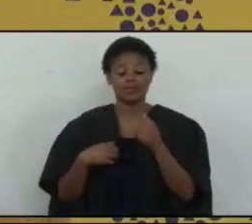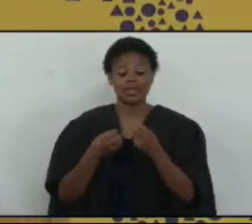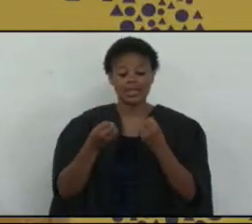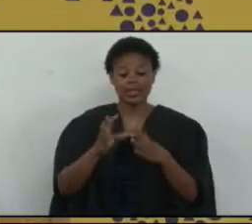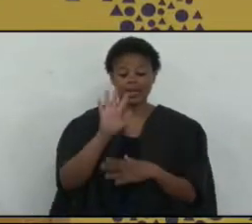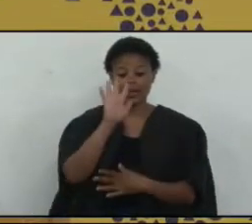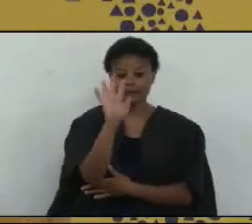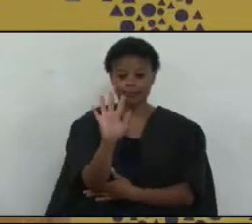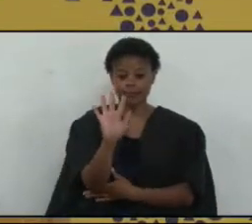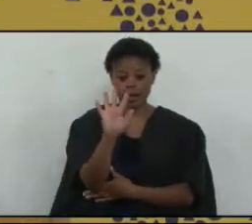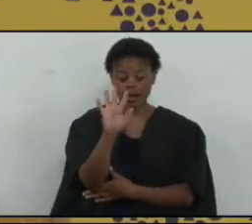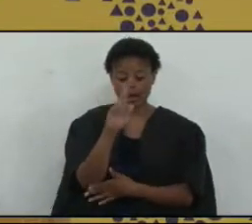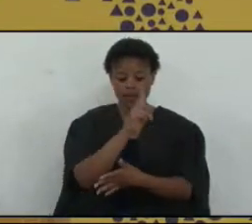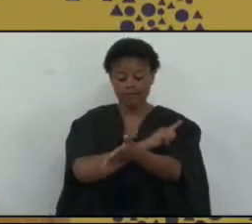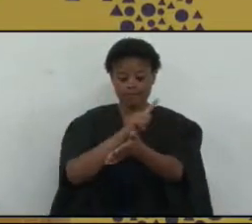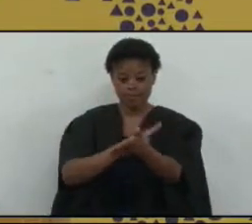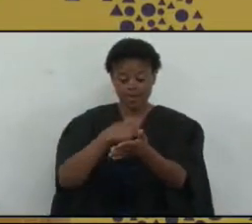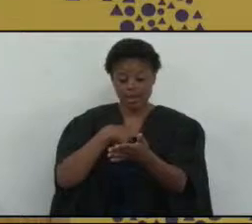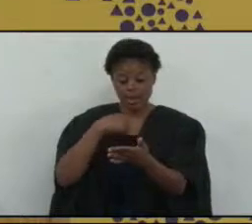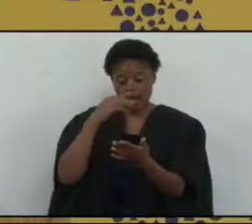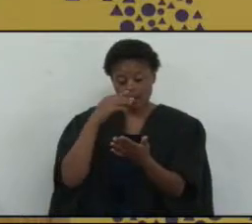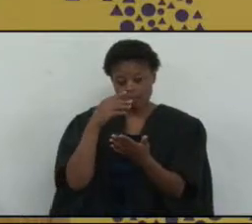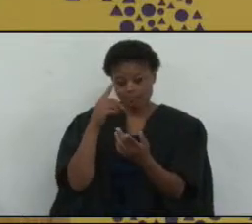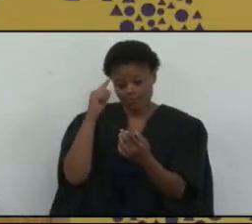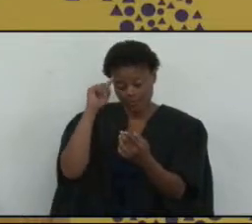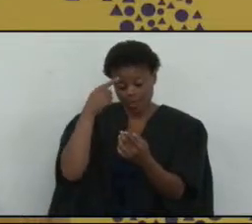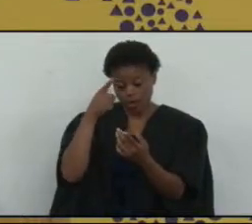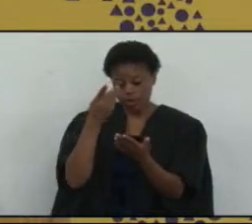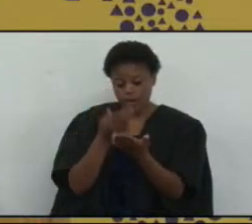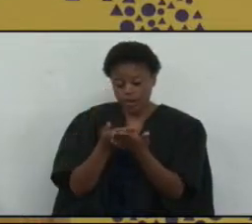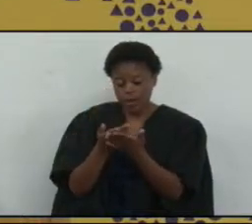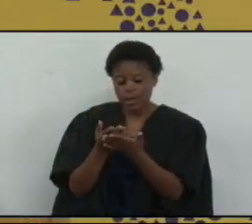lessons that I hope you'll be able to take away with you today,